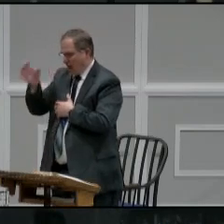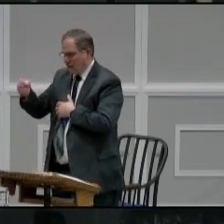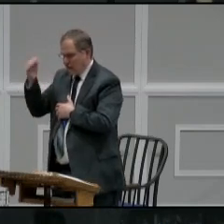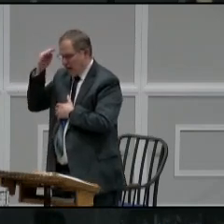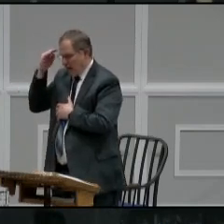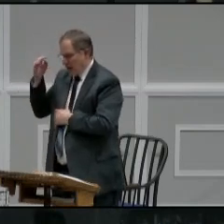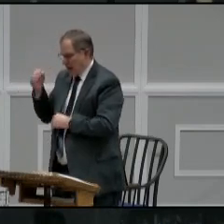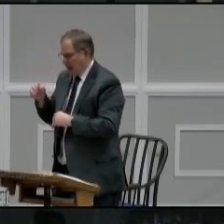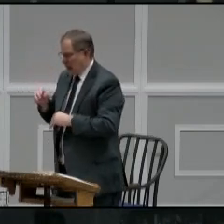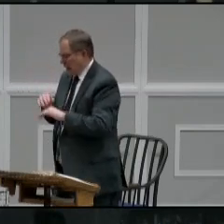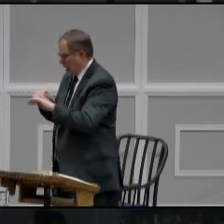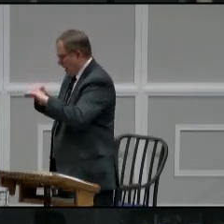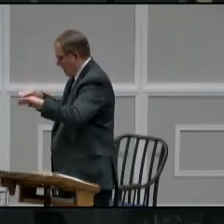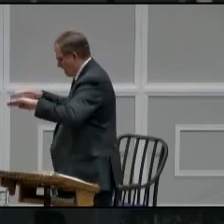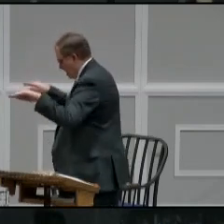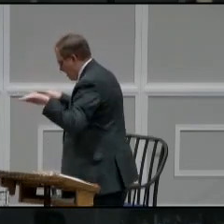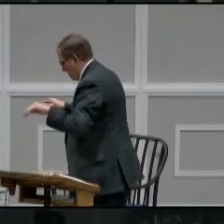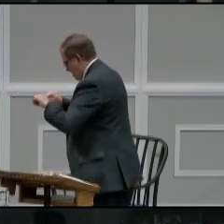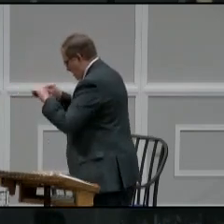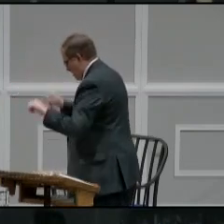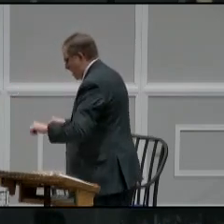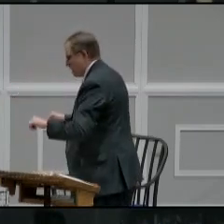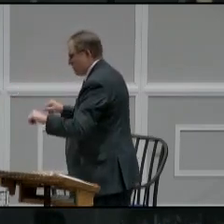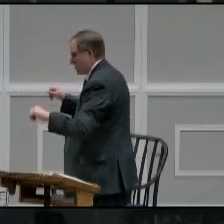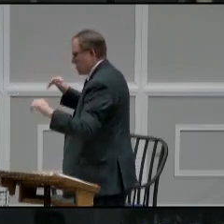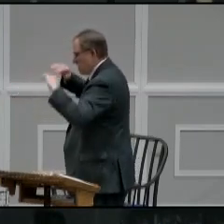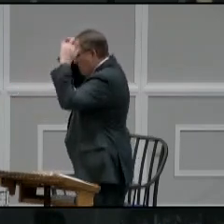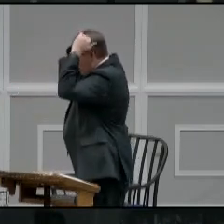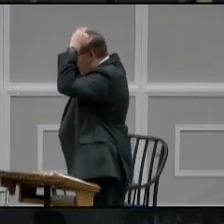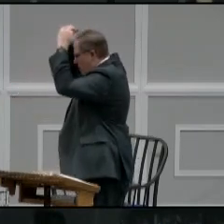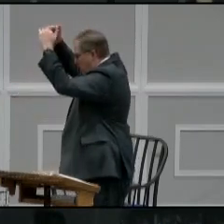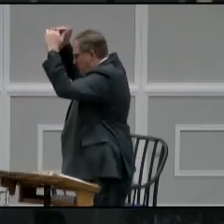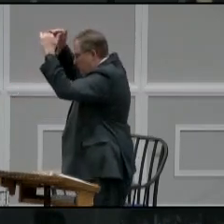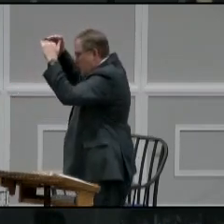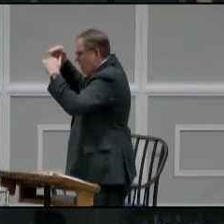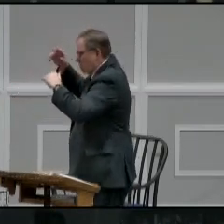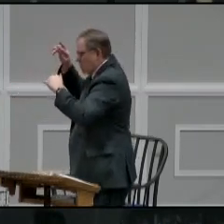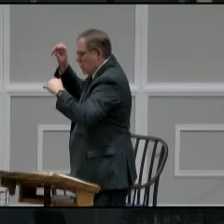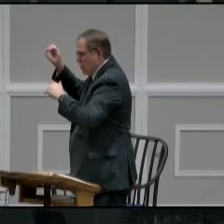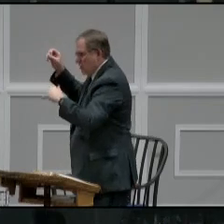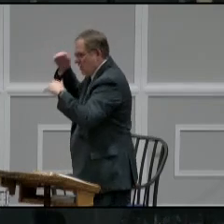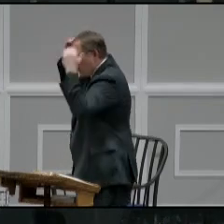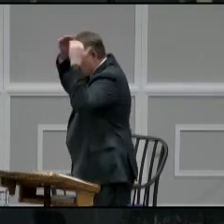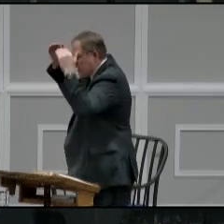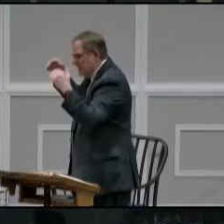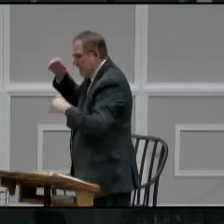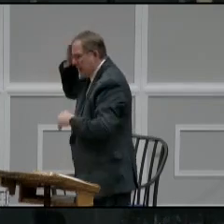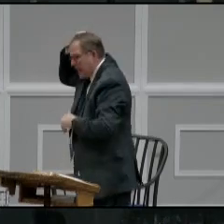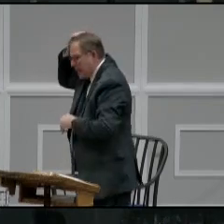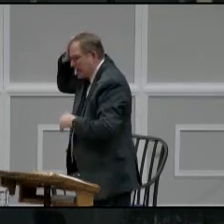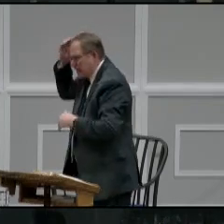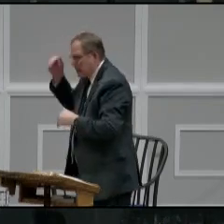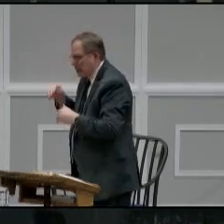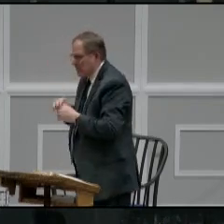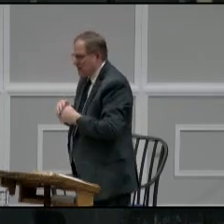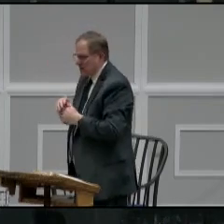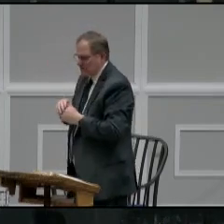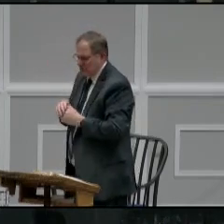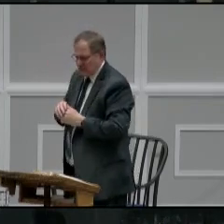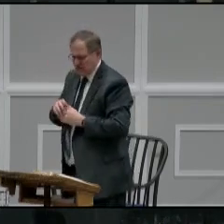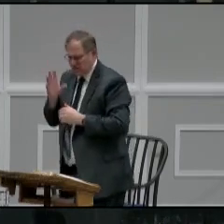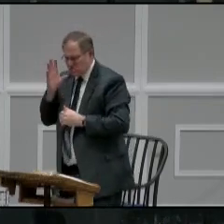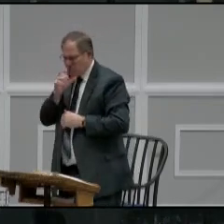it, and a little arbor over the god with beautiful flowers and everything woven in throughout it. And then the